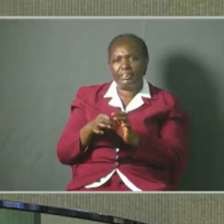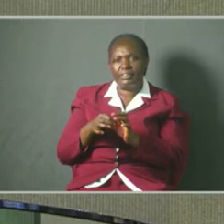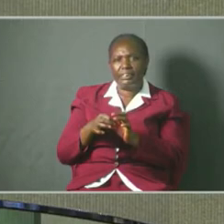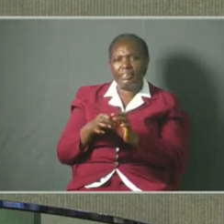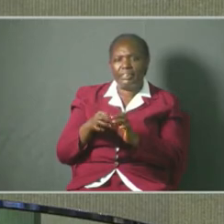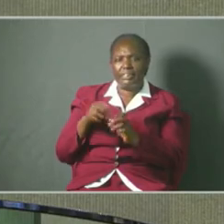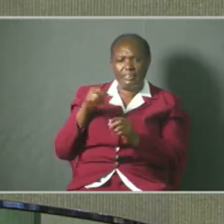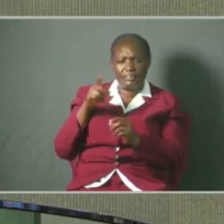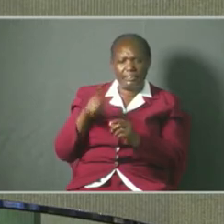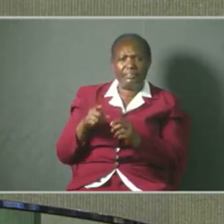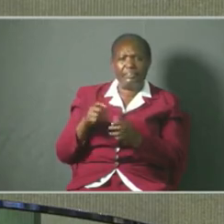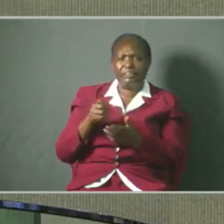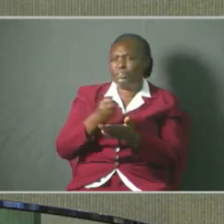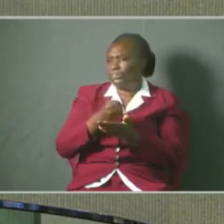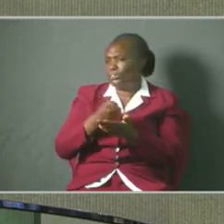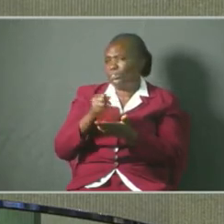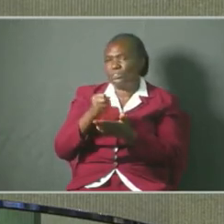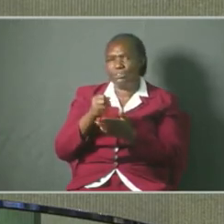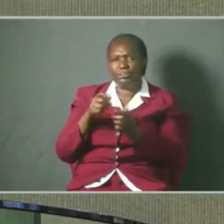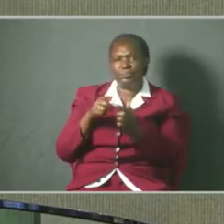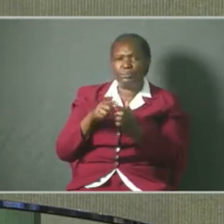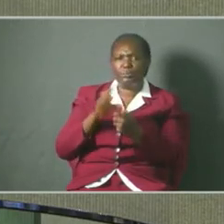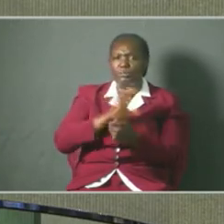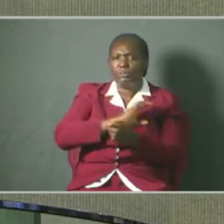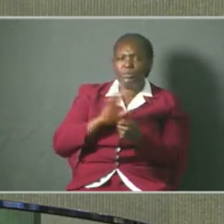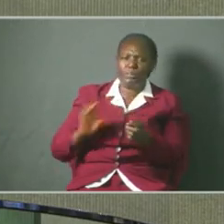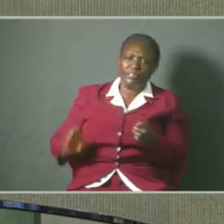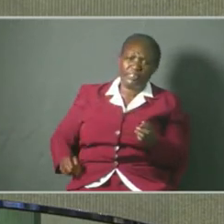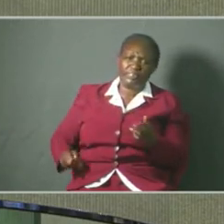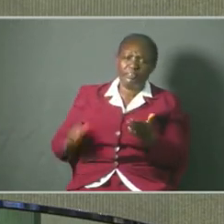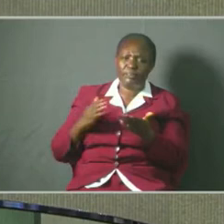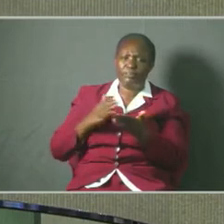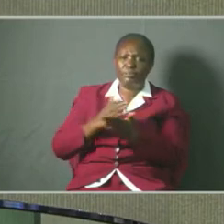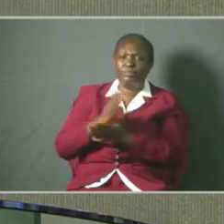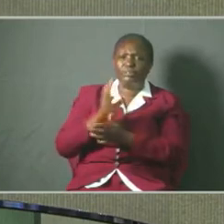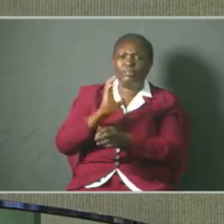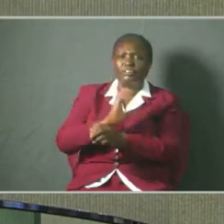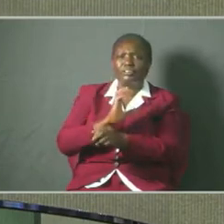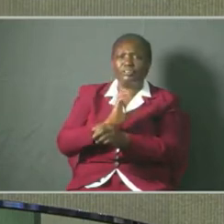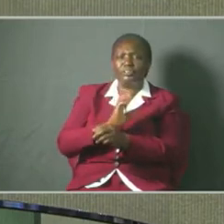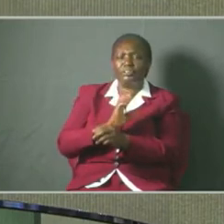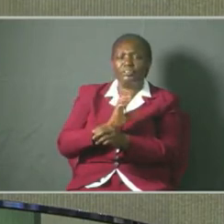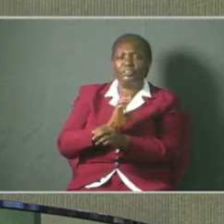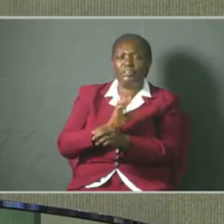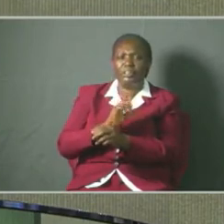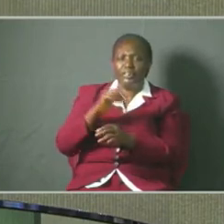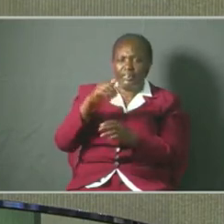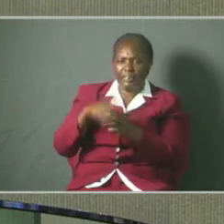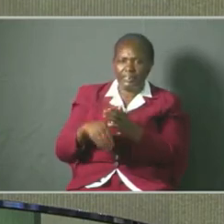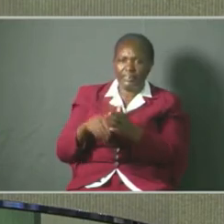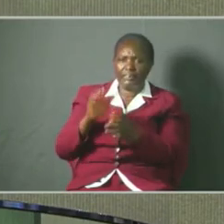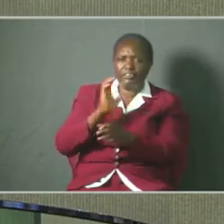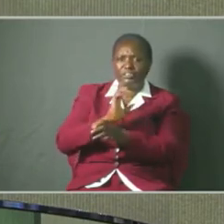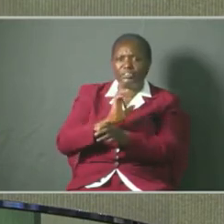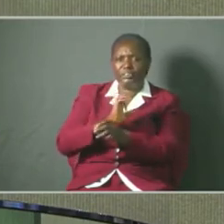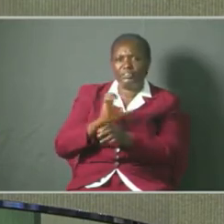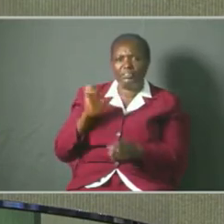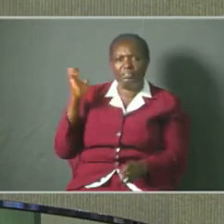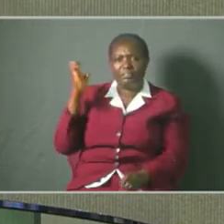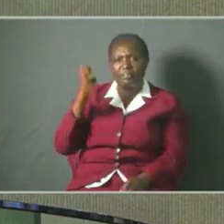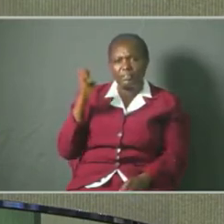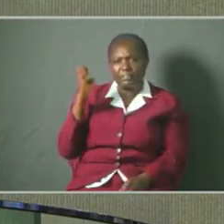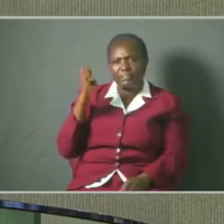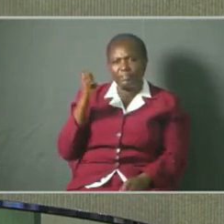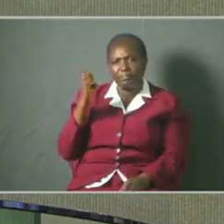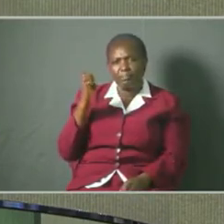Christ through in-church evangelism. And that is what we are launching today. It will be in form of birthday